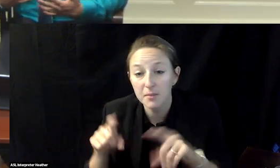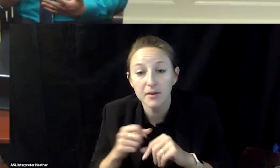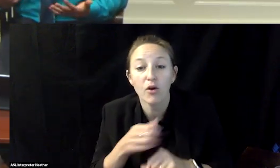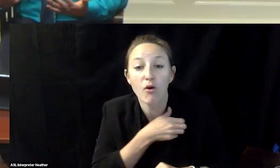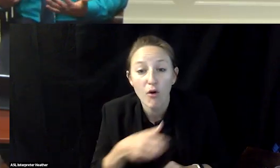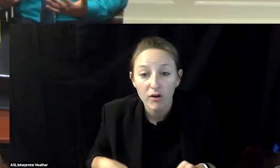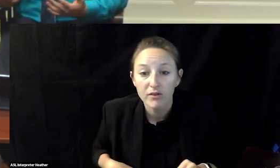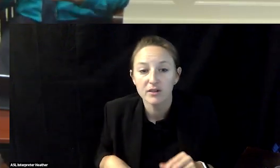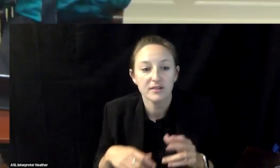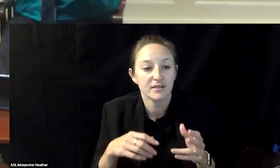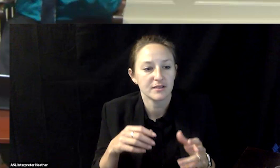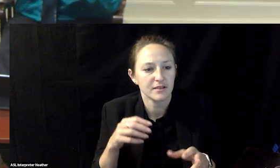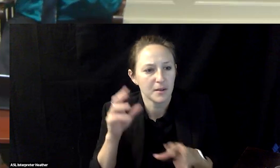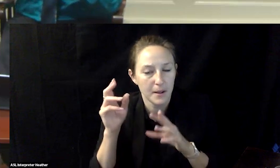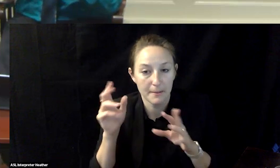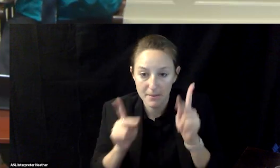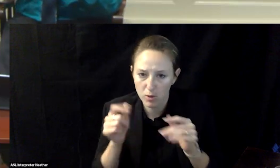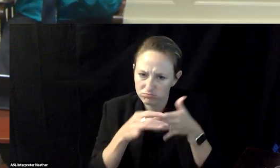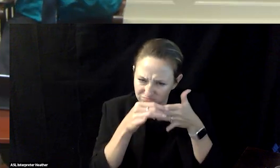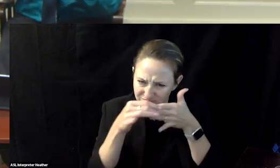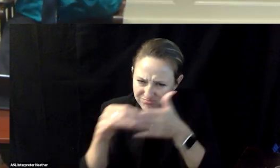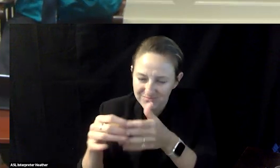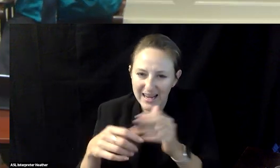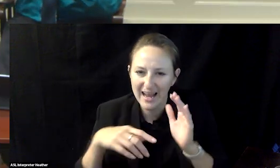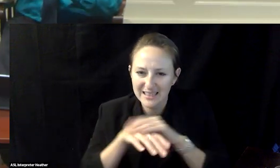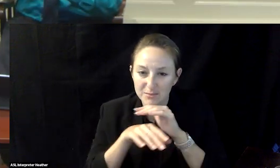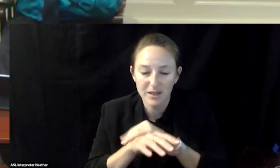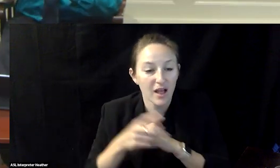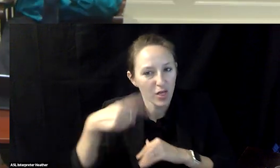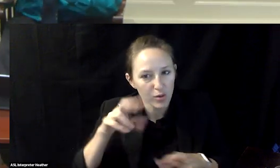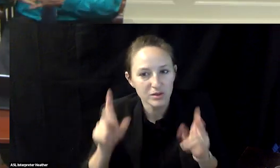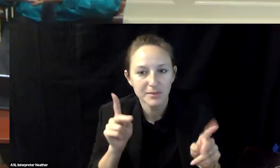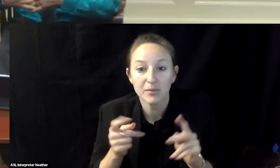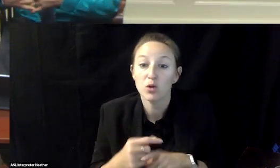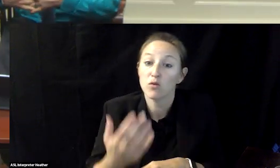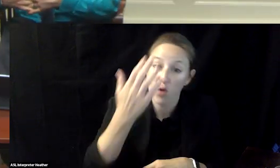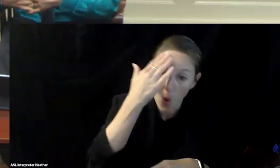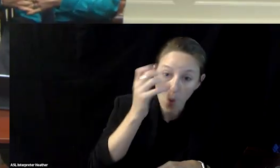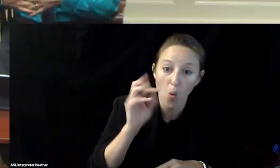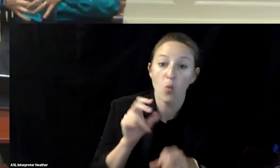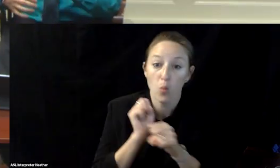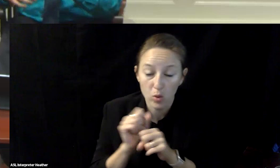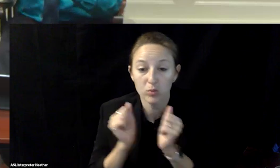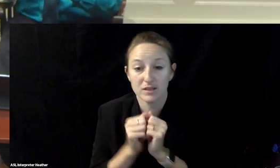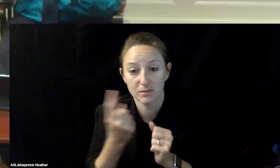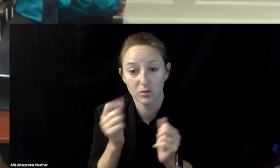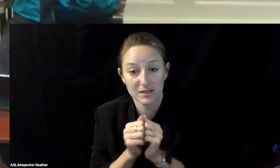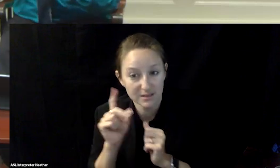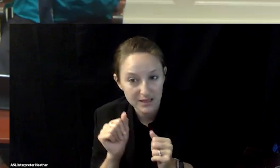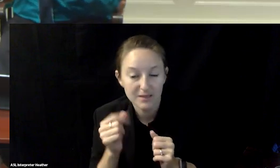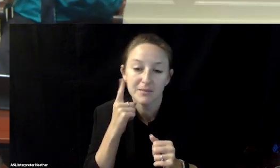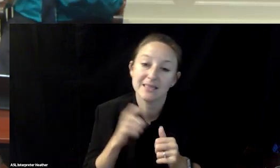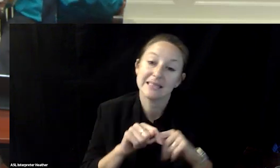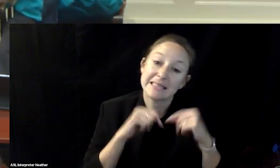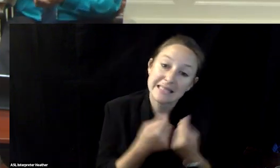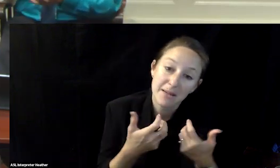said, champion accessibility first and foremost are people that know or have worked with someone with a disability, either because they had a